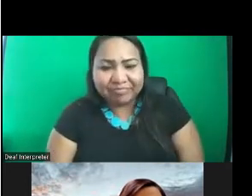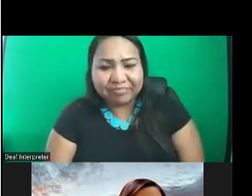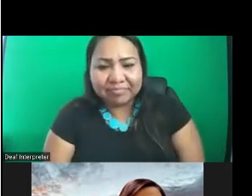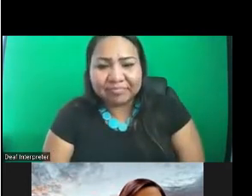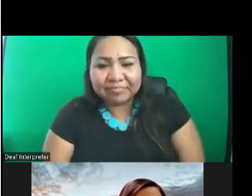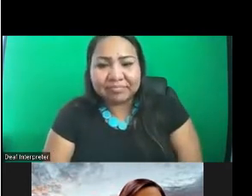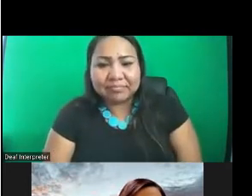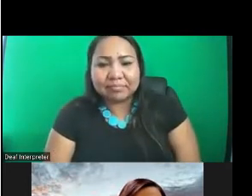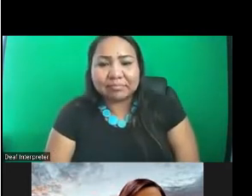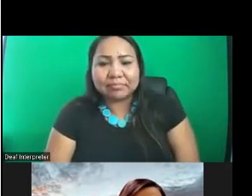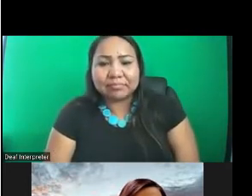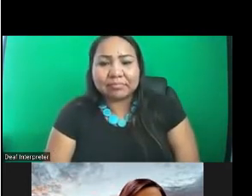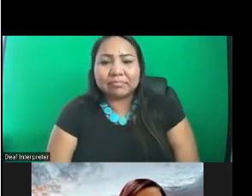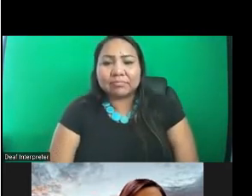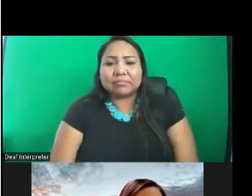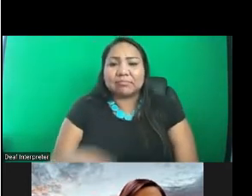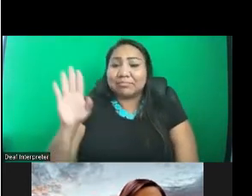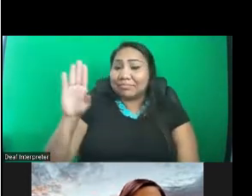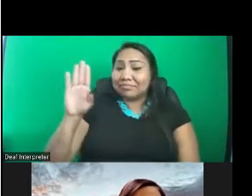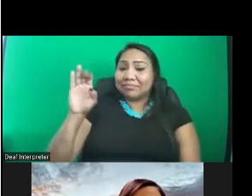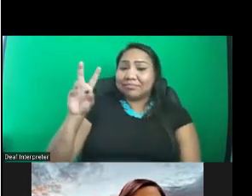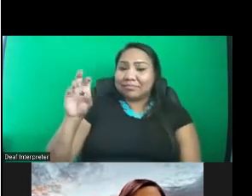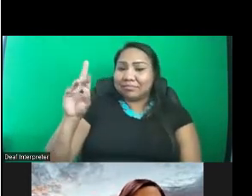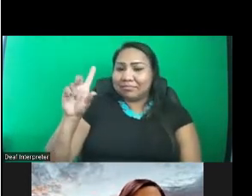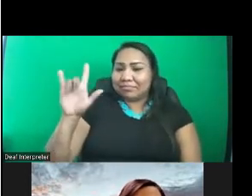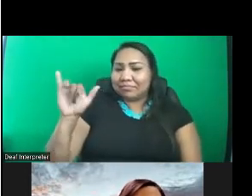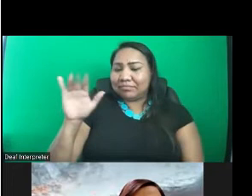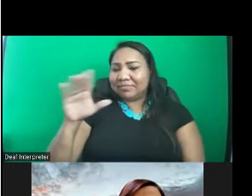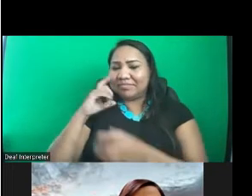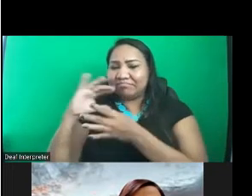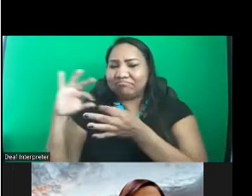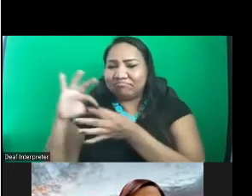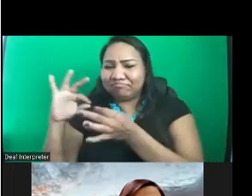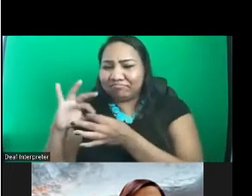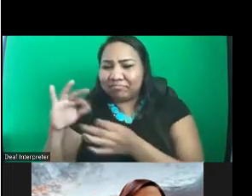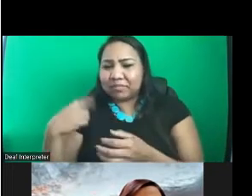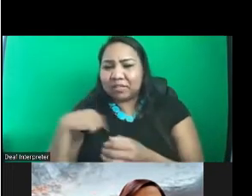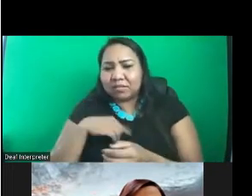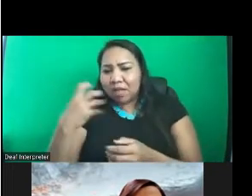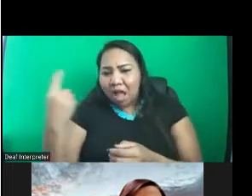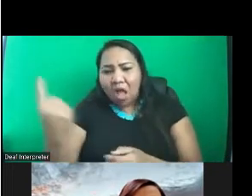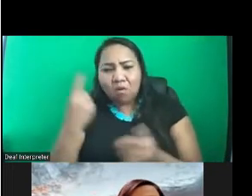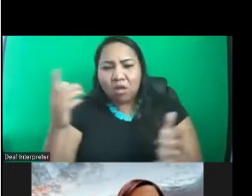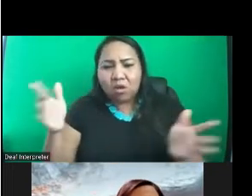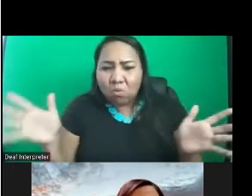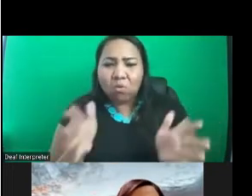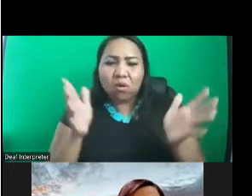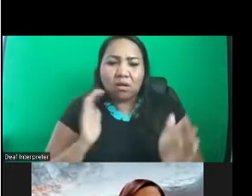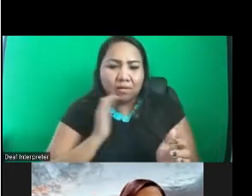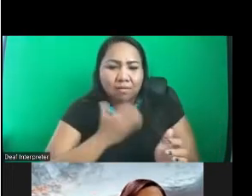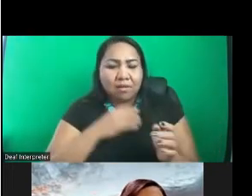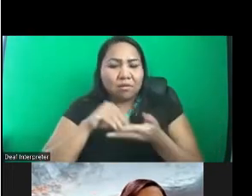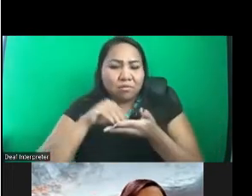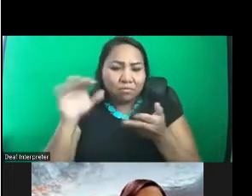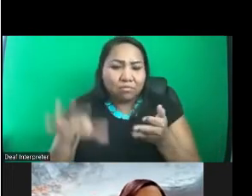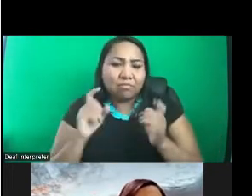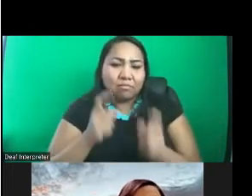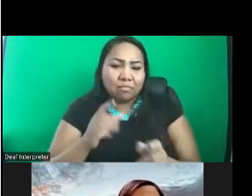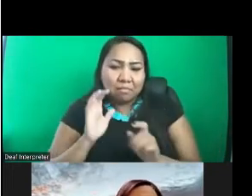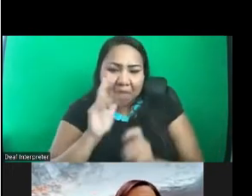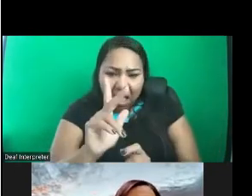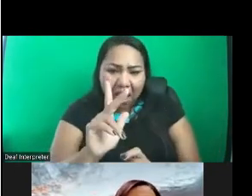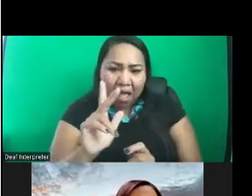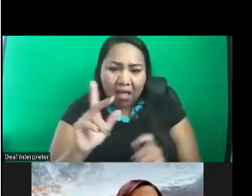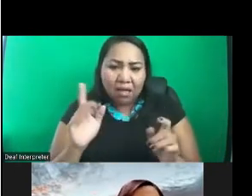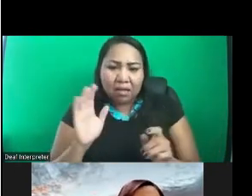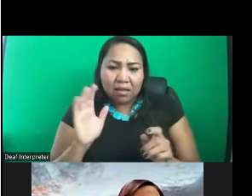Beverly's presentation, is, we want to always encourage our students to give back to your community. So how can